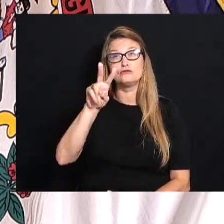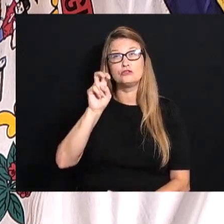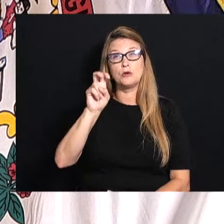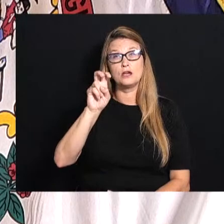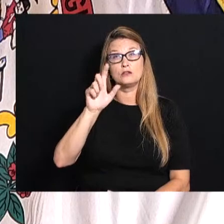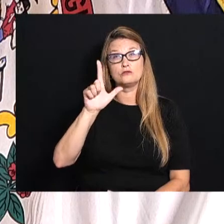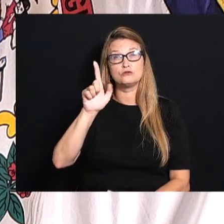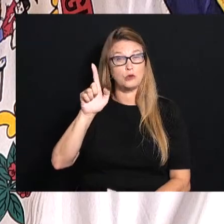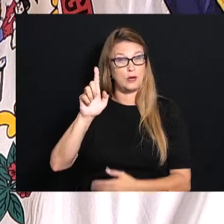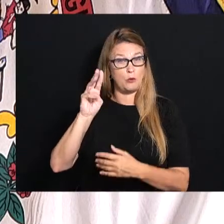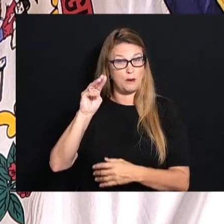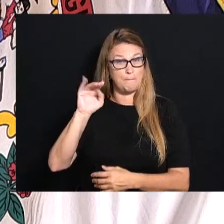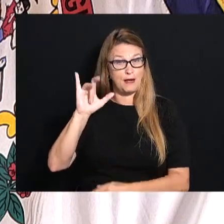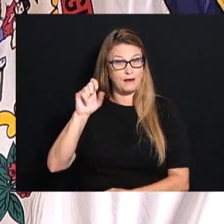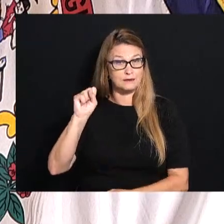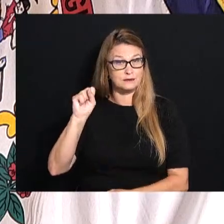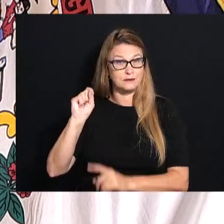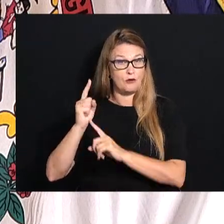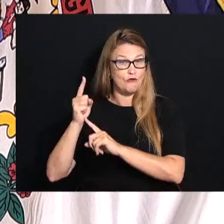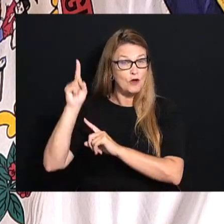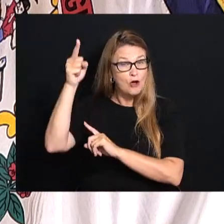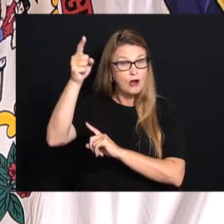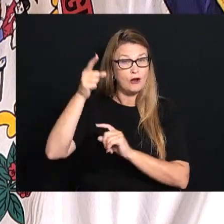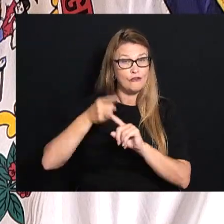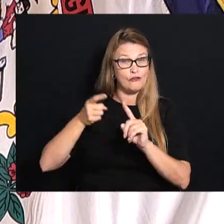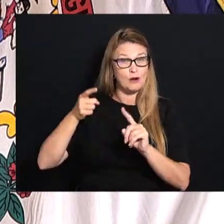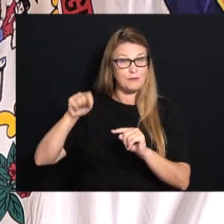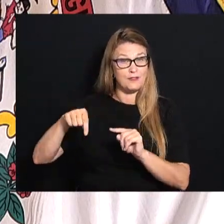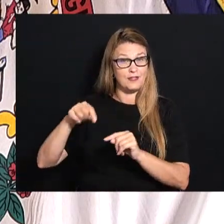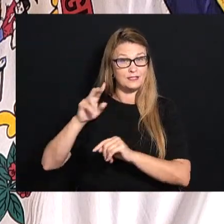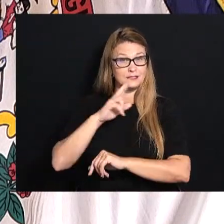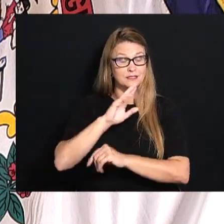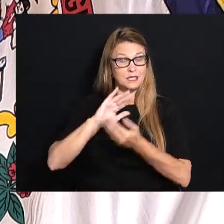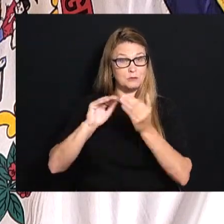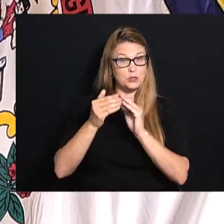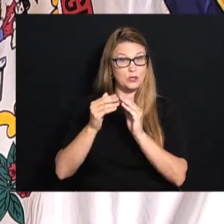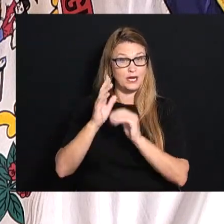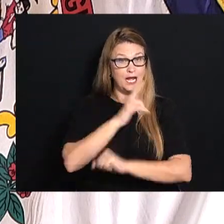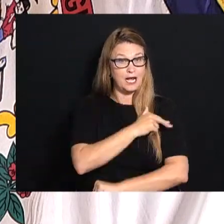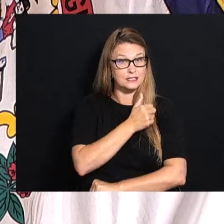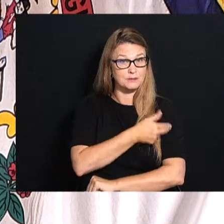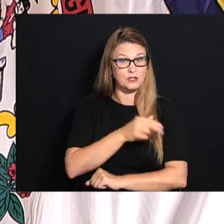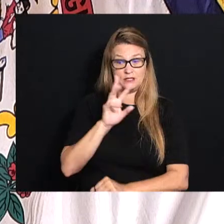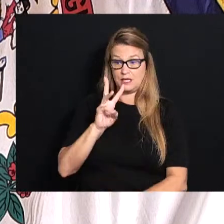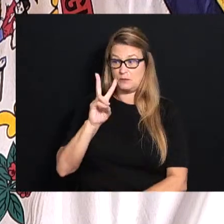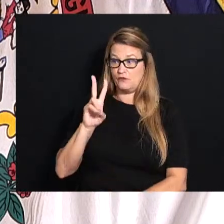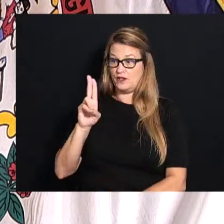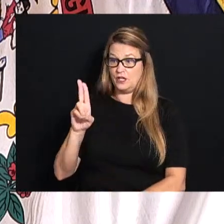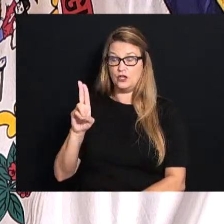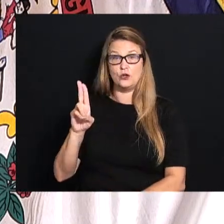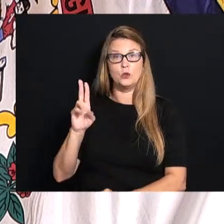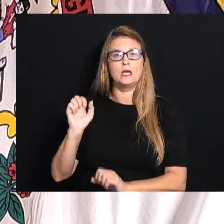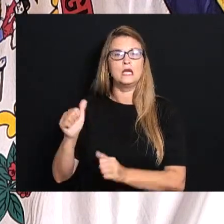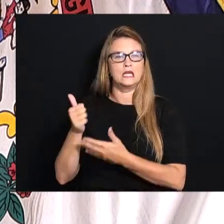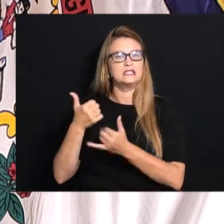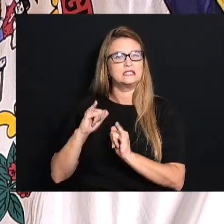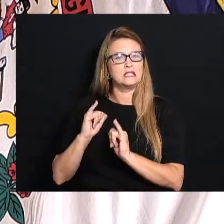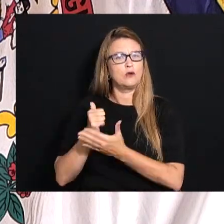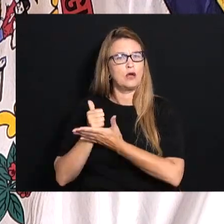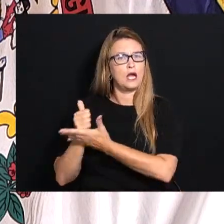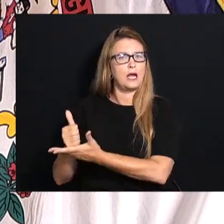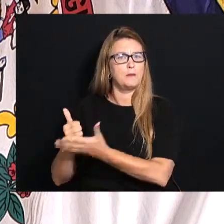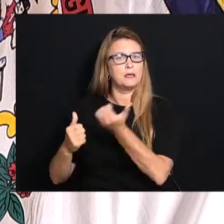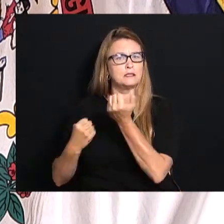car, the incredible stroke specialists at WVU medicine will be able to treat patients in McDowell County, just